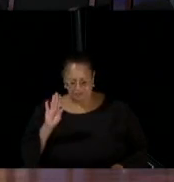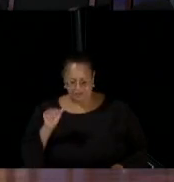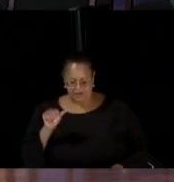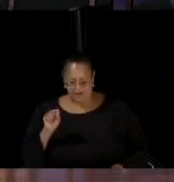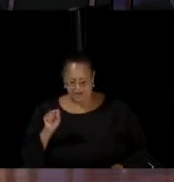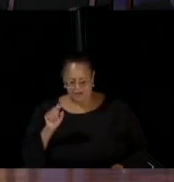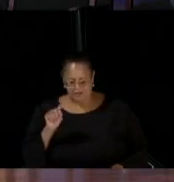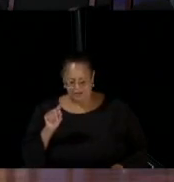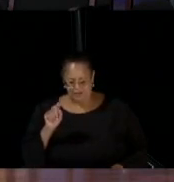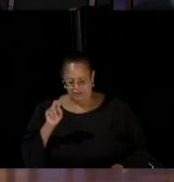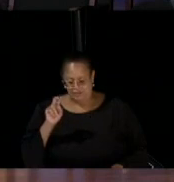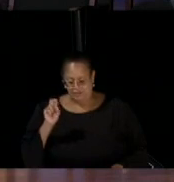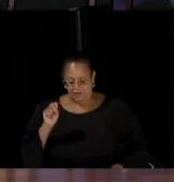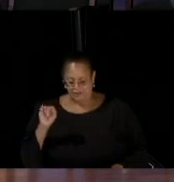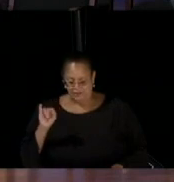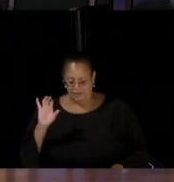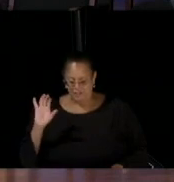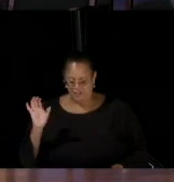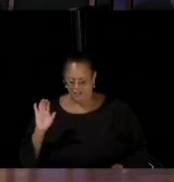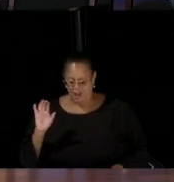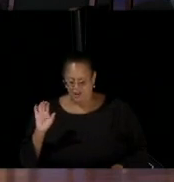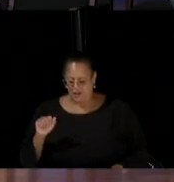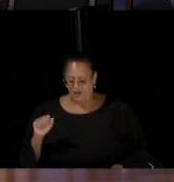Bansi Chowdhury Goganeni.